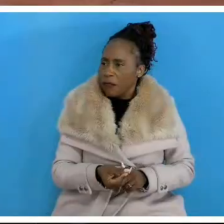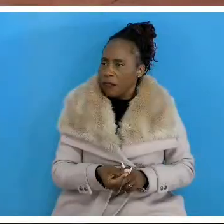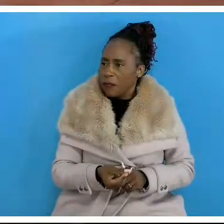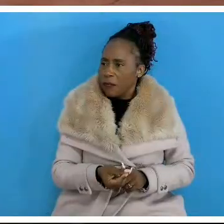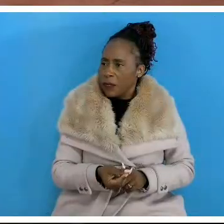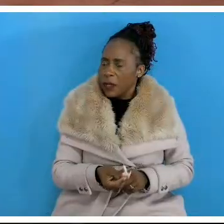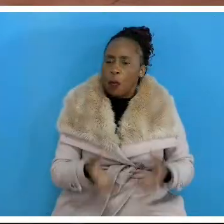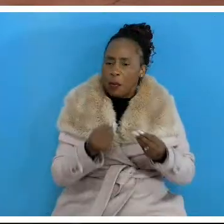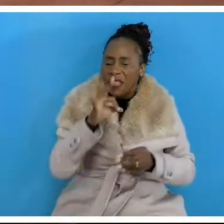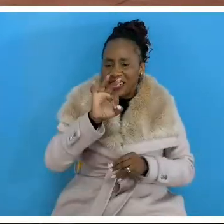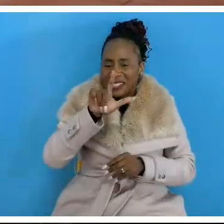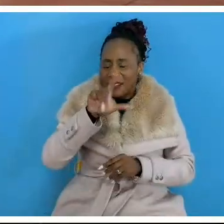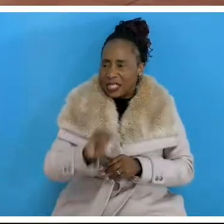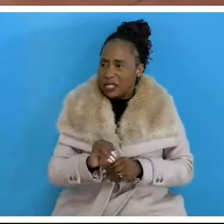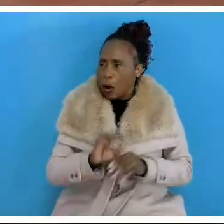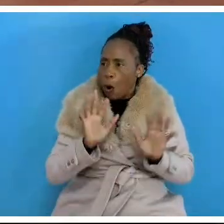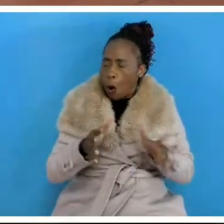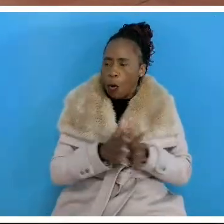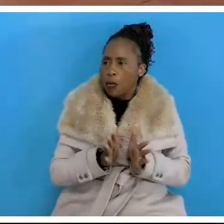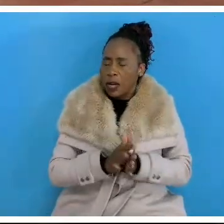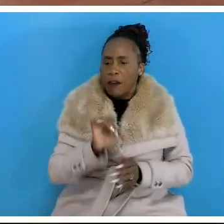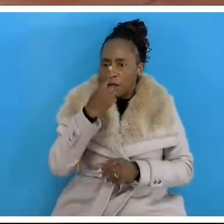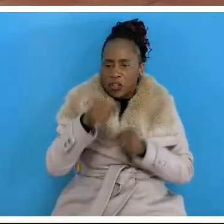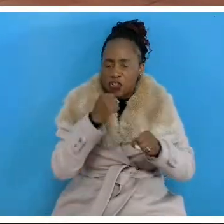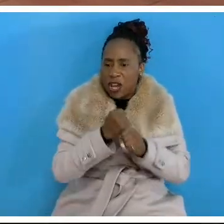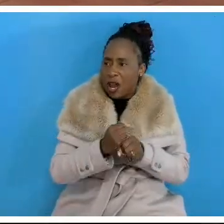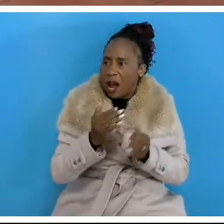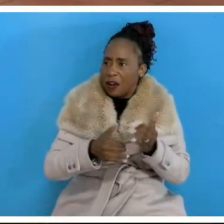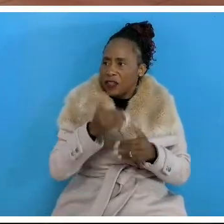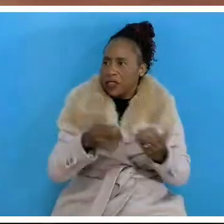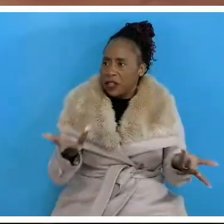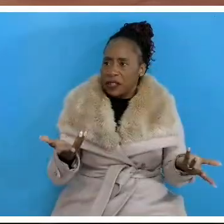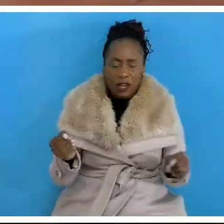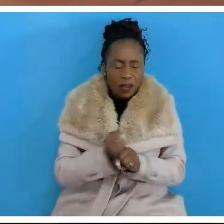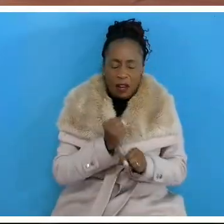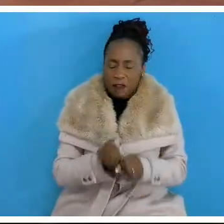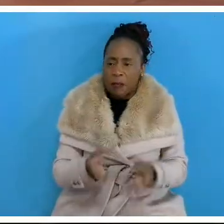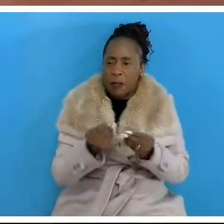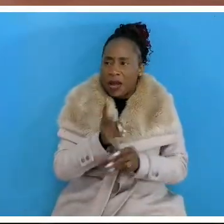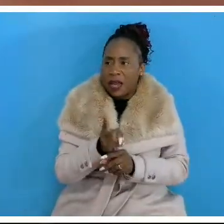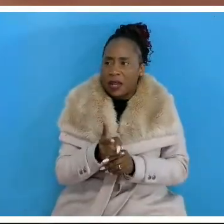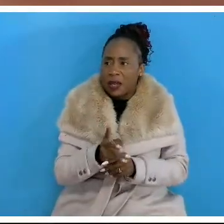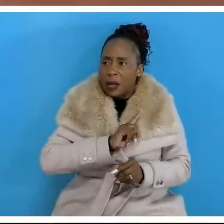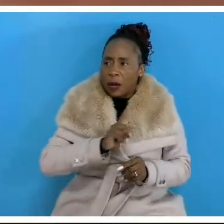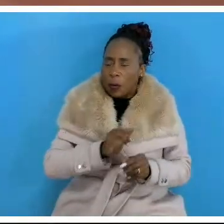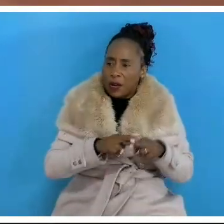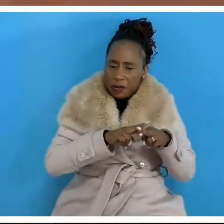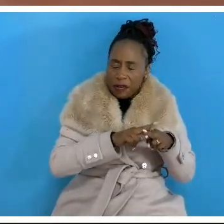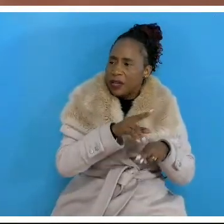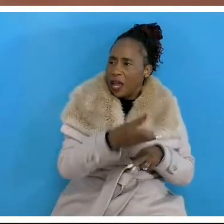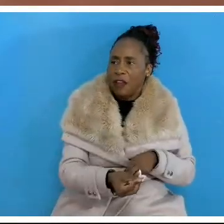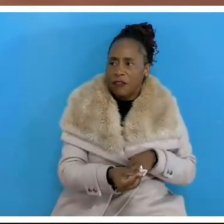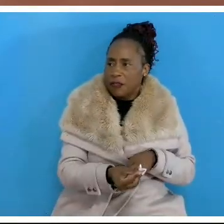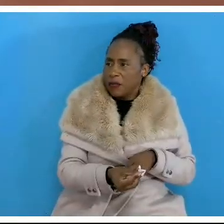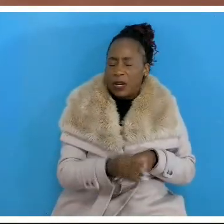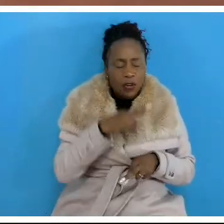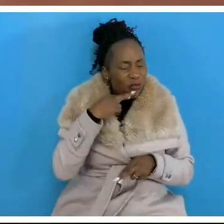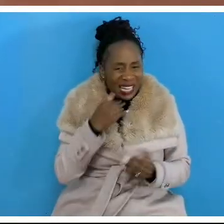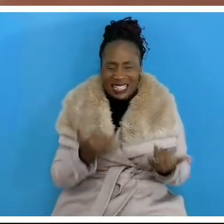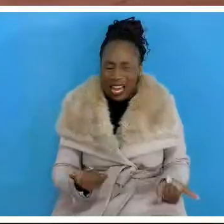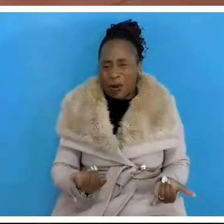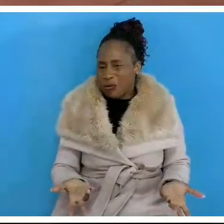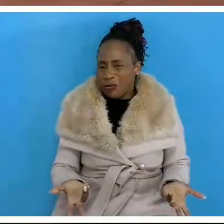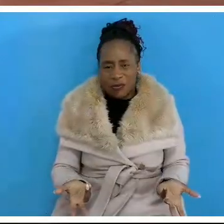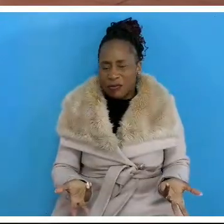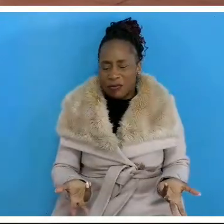370 grant. He got it only for the first year. After they never got it again because of the 600 rand. I mean, really now, if you